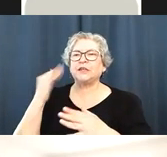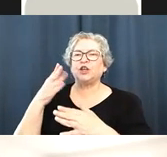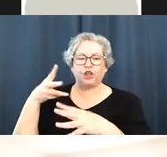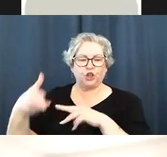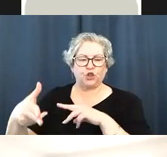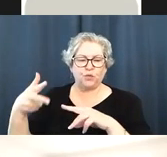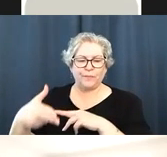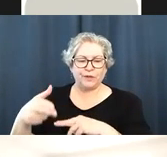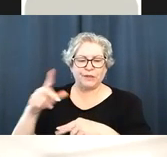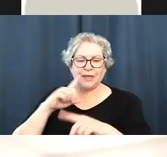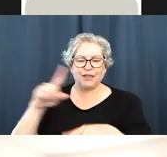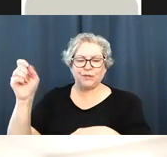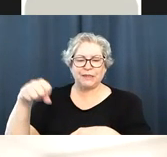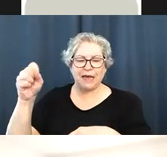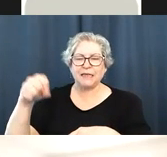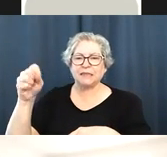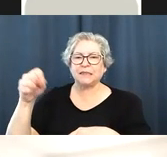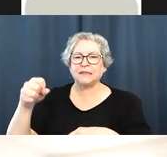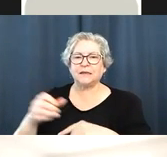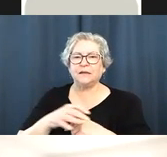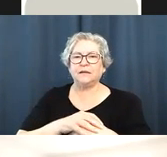Yes, I am.